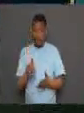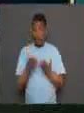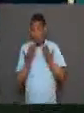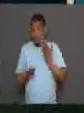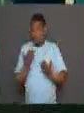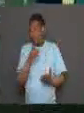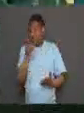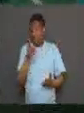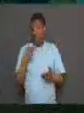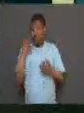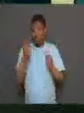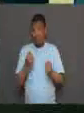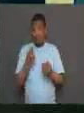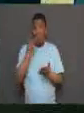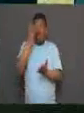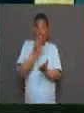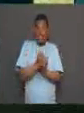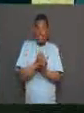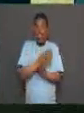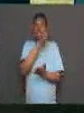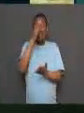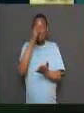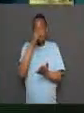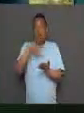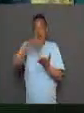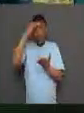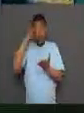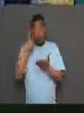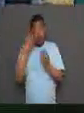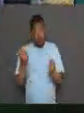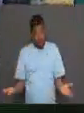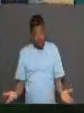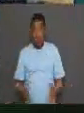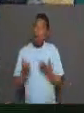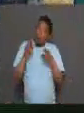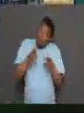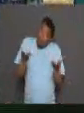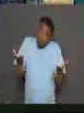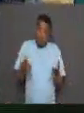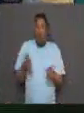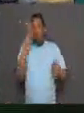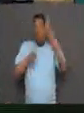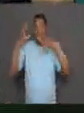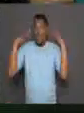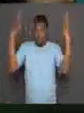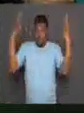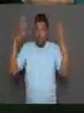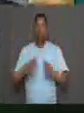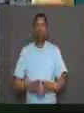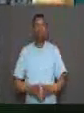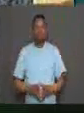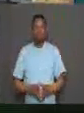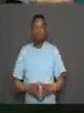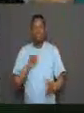Perhaps you said you would invest in Ethiopian education or public health,